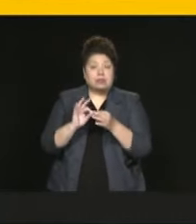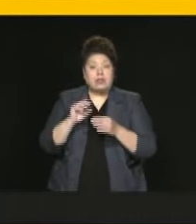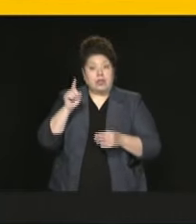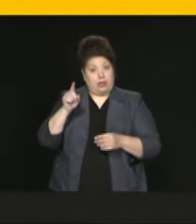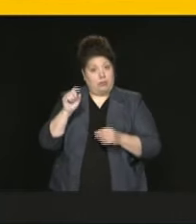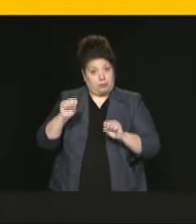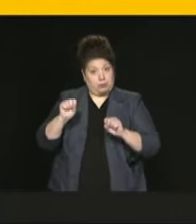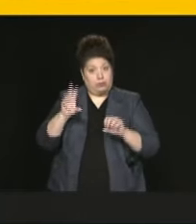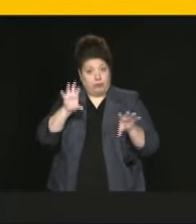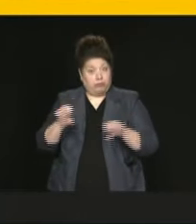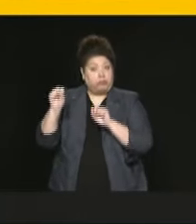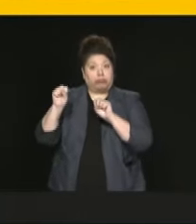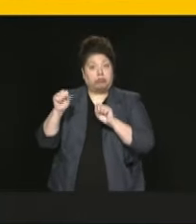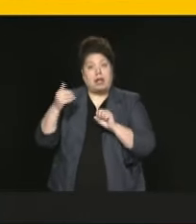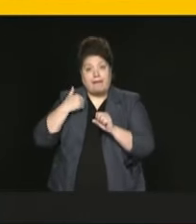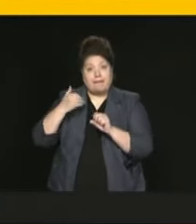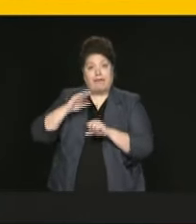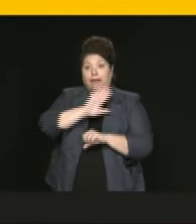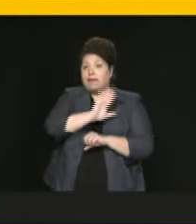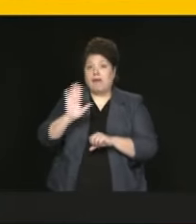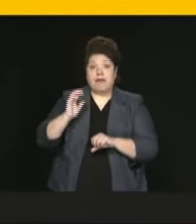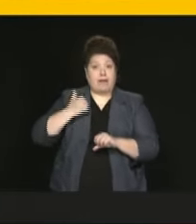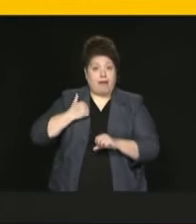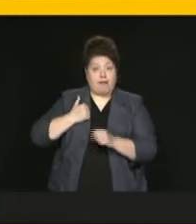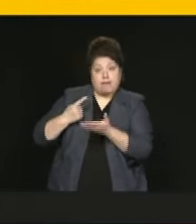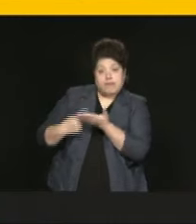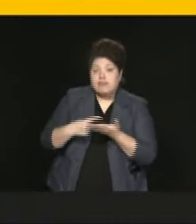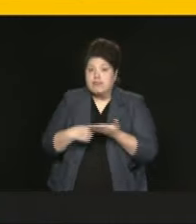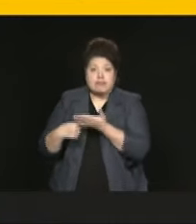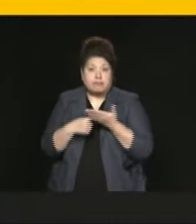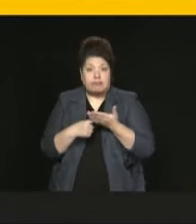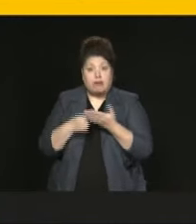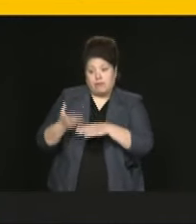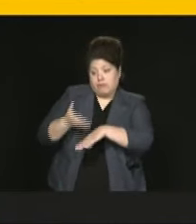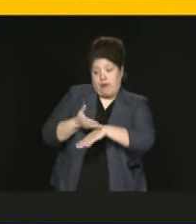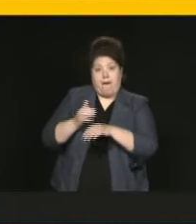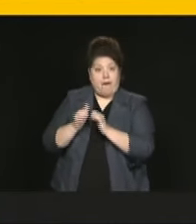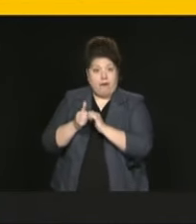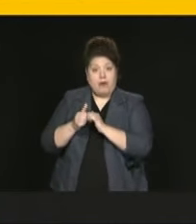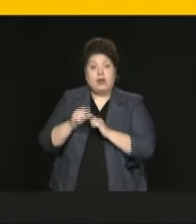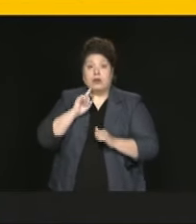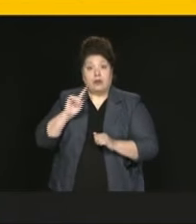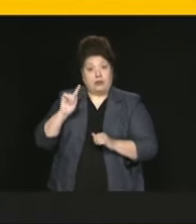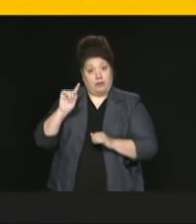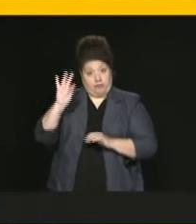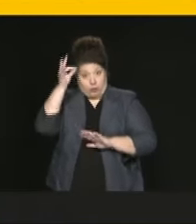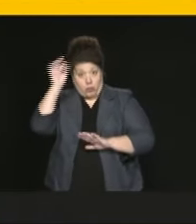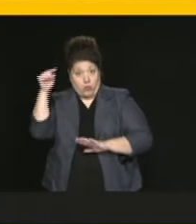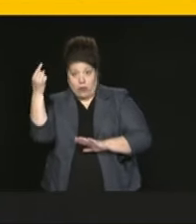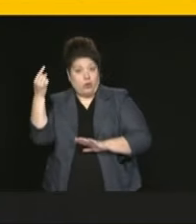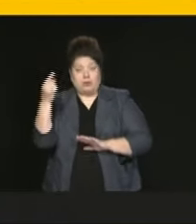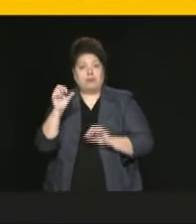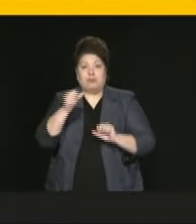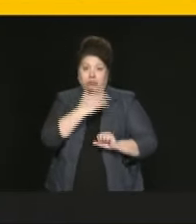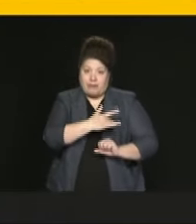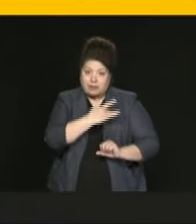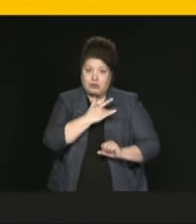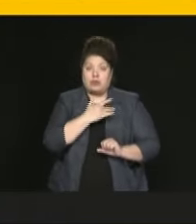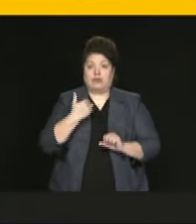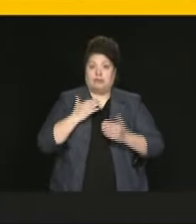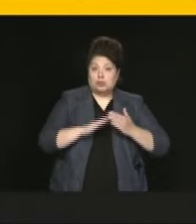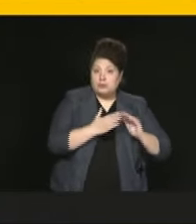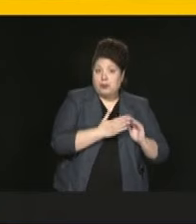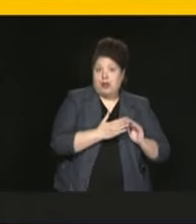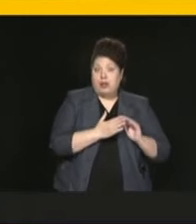at different levels of government. I think also different sectors. I think it's a conversation beyond public health. I'm sticking to, as they